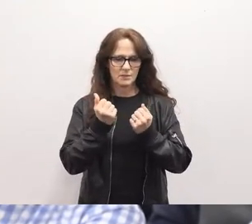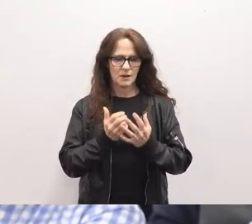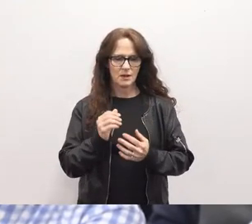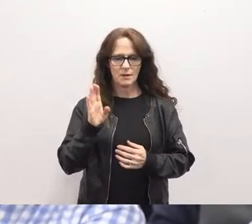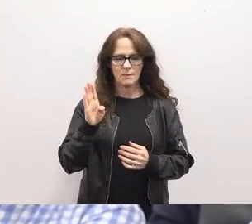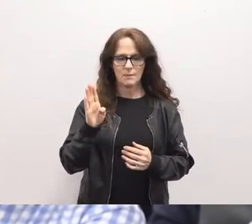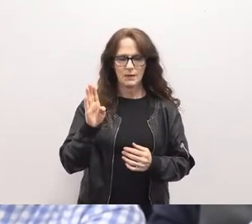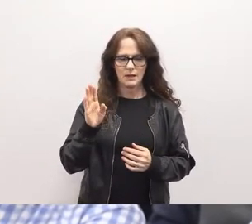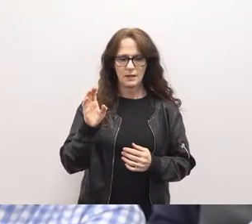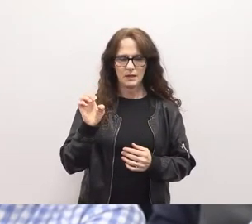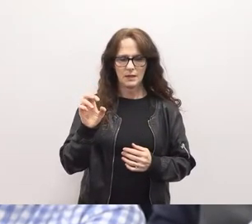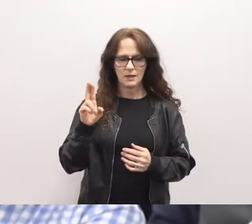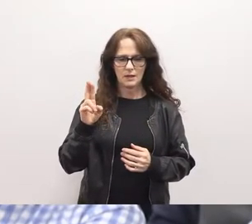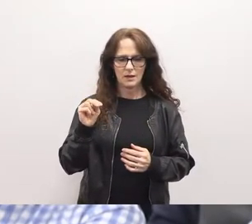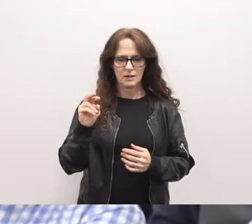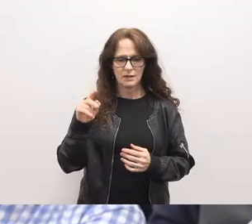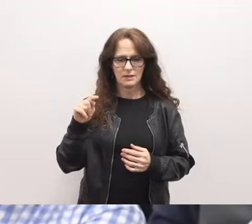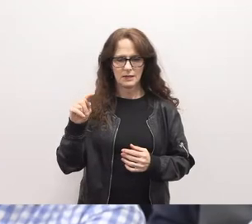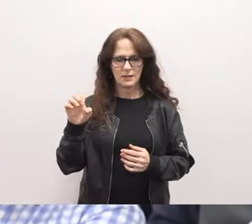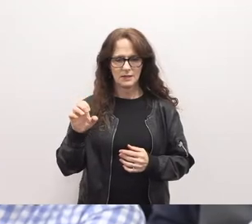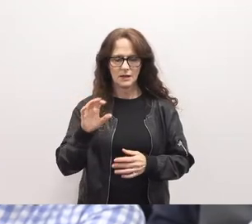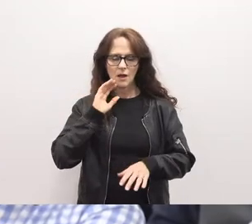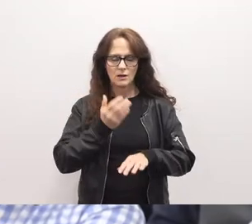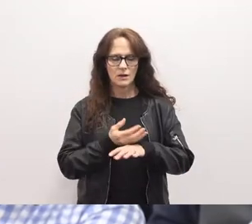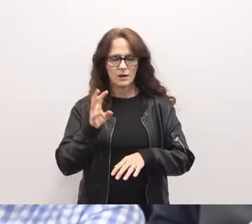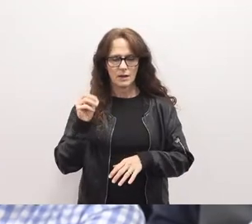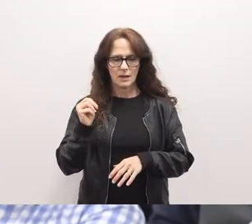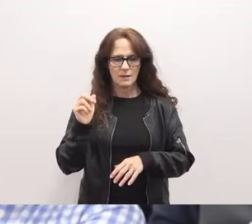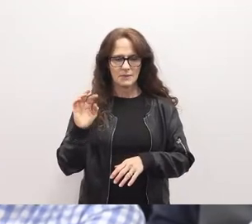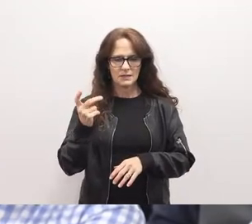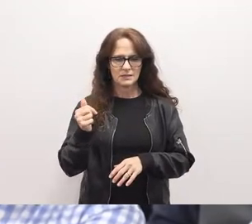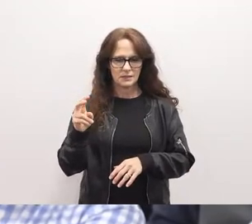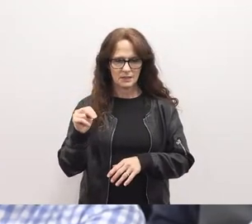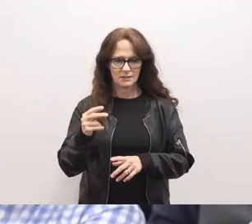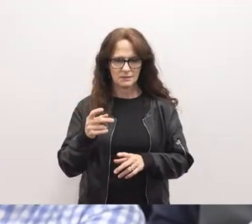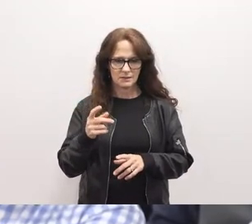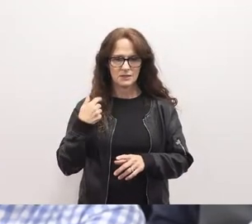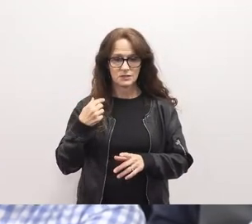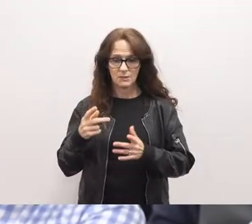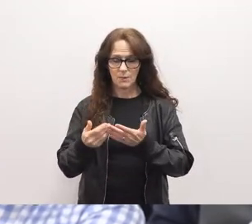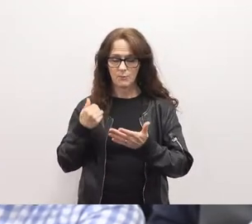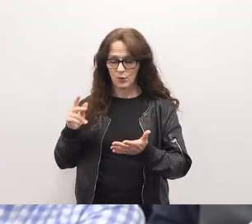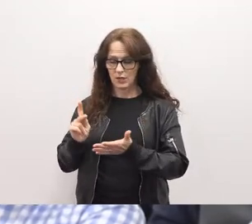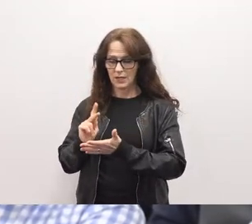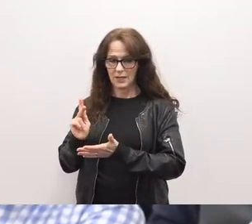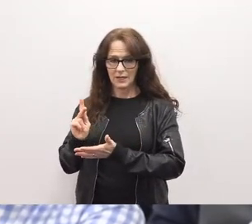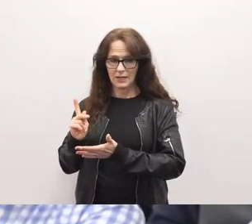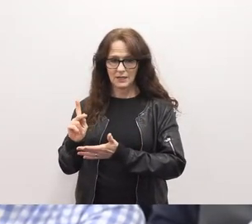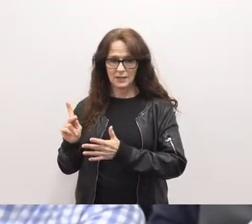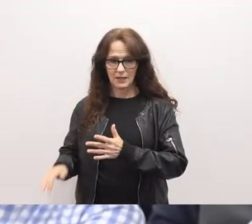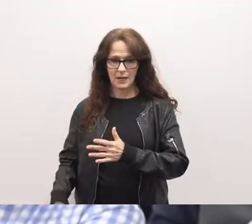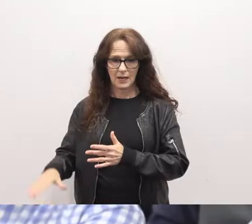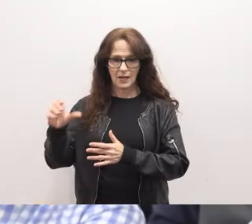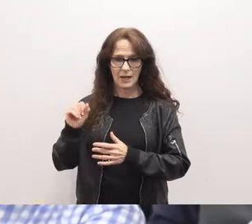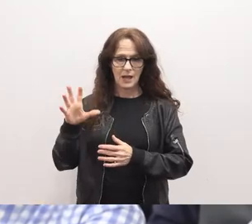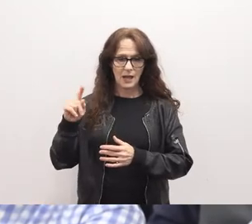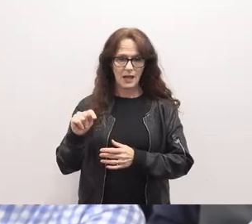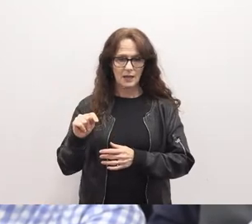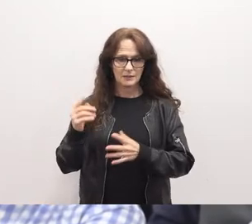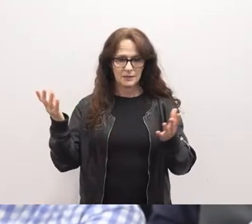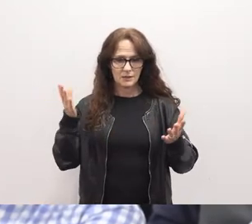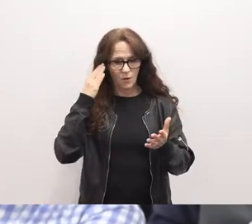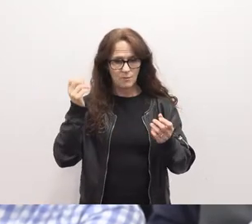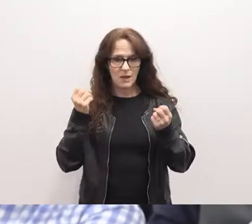Bernadette. Our daughter, Madison, who's a product of LBUSD from pre-K through the ACT program and known by many here